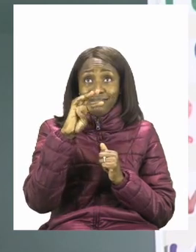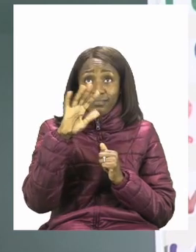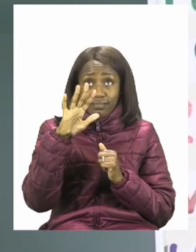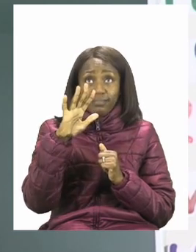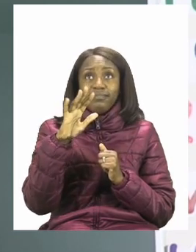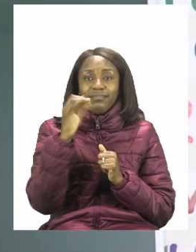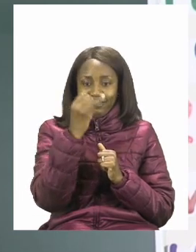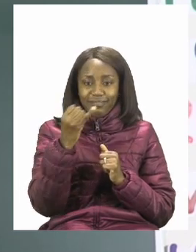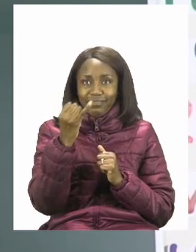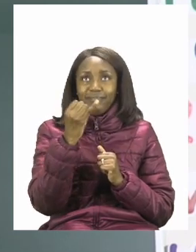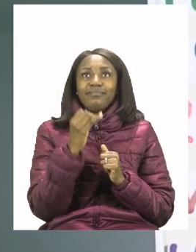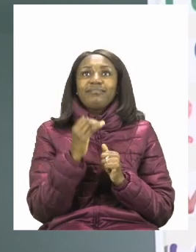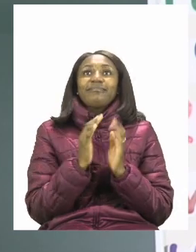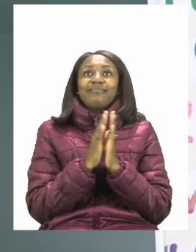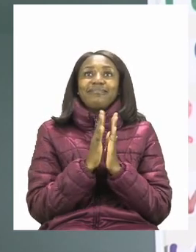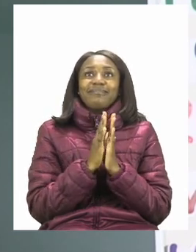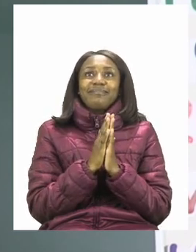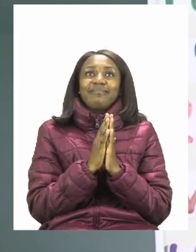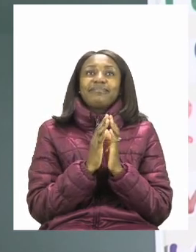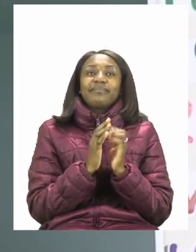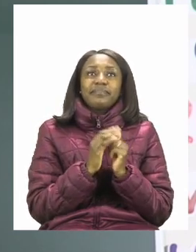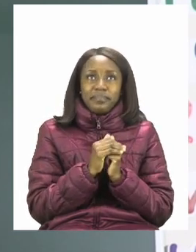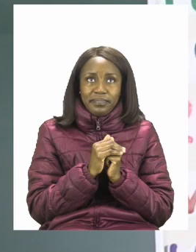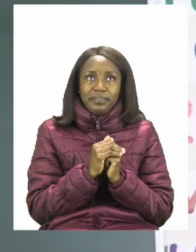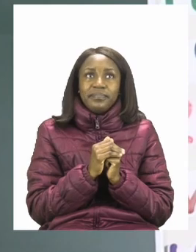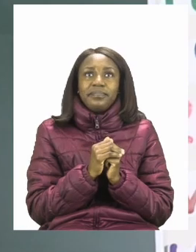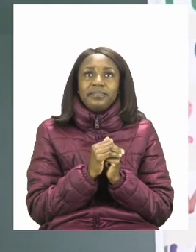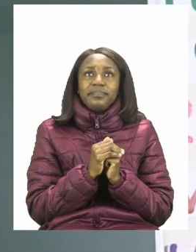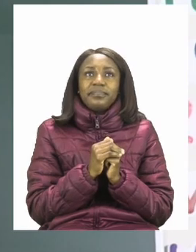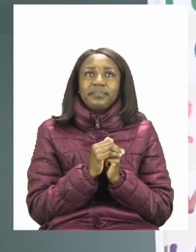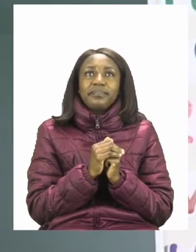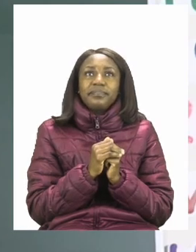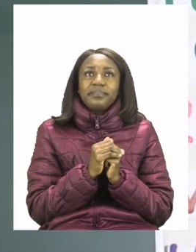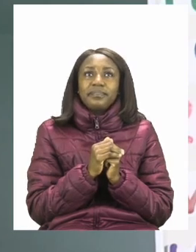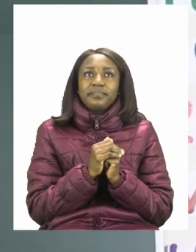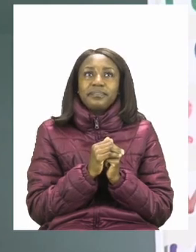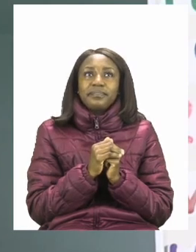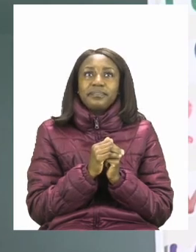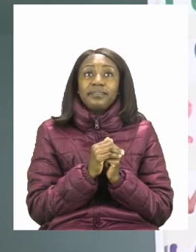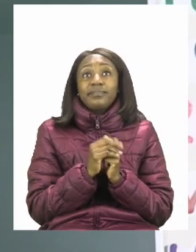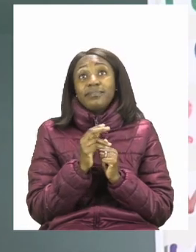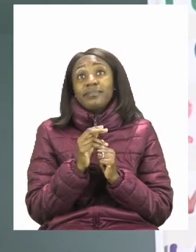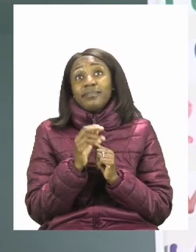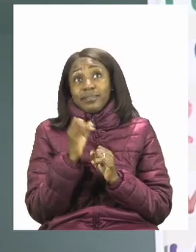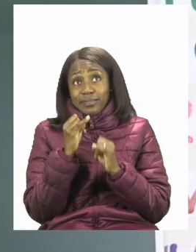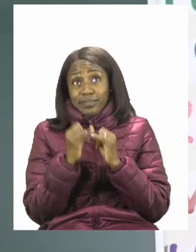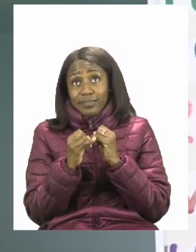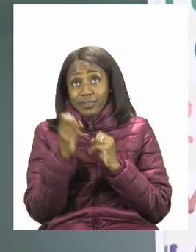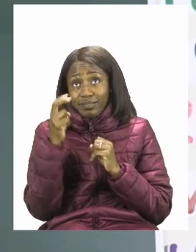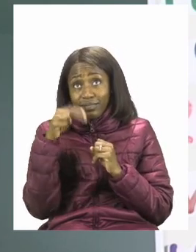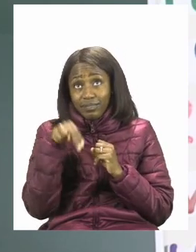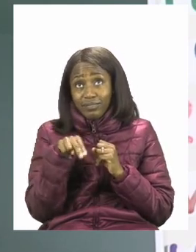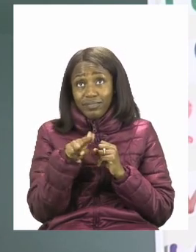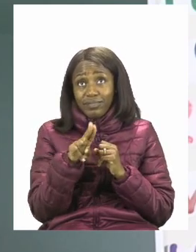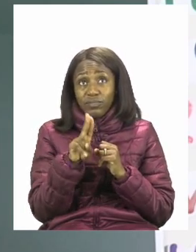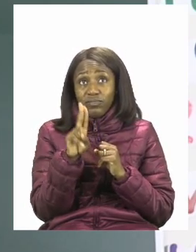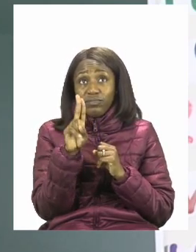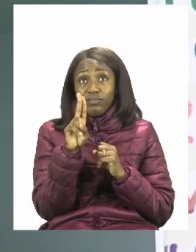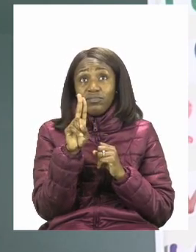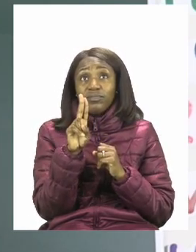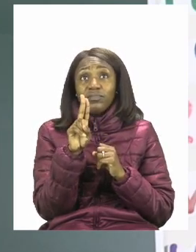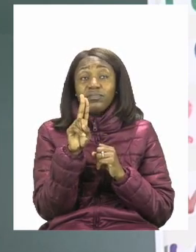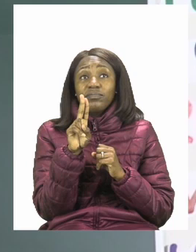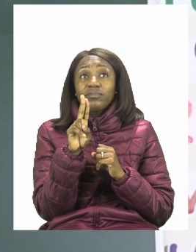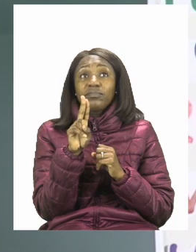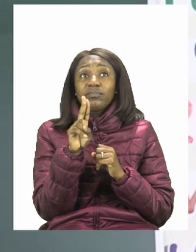5 little dots that will show your tens. And then we have our units, which